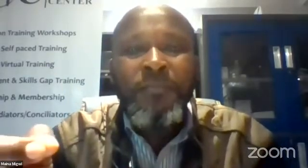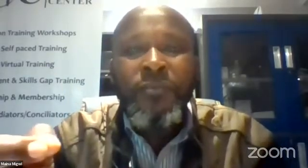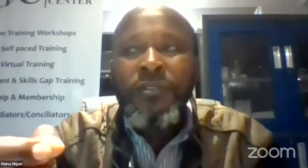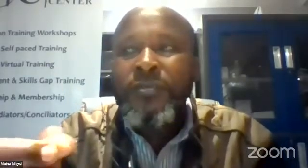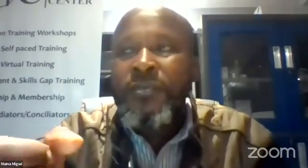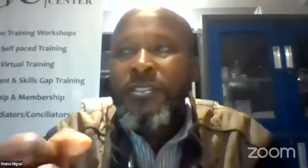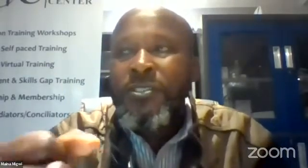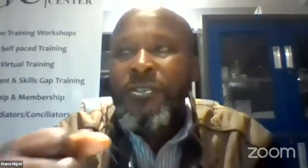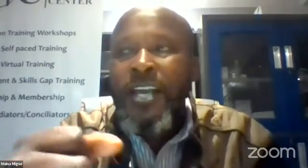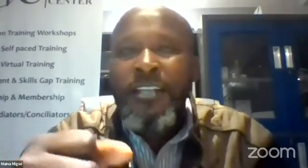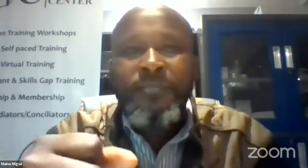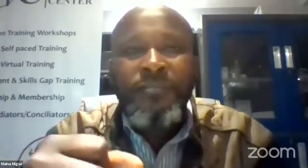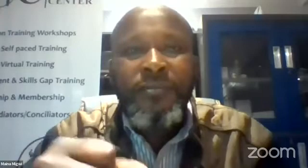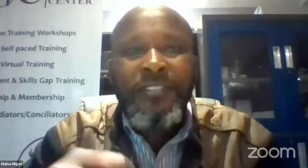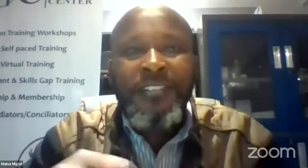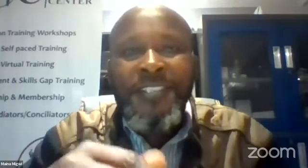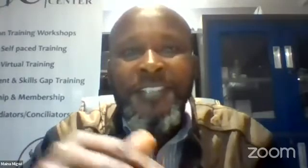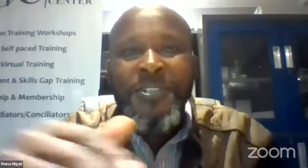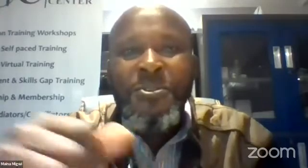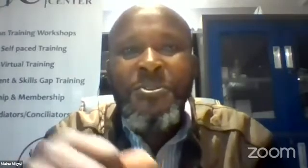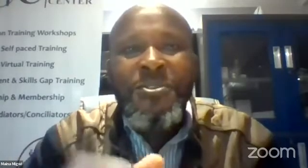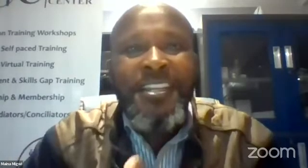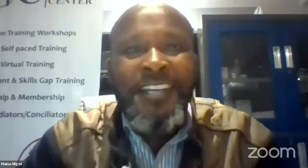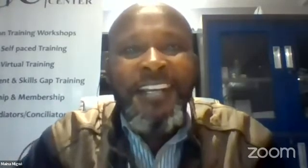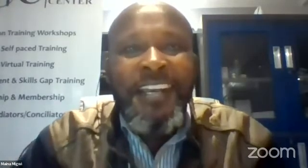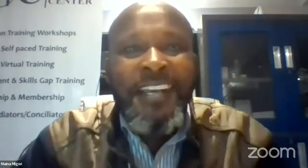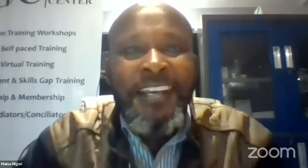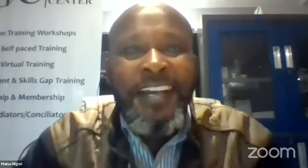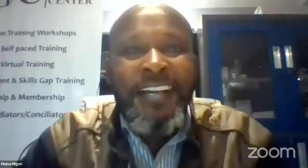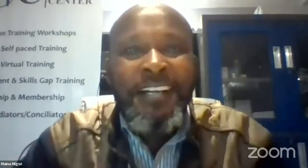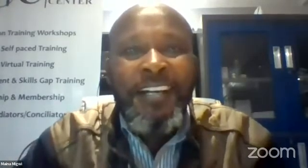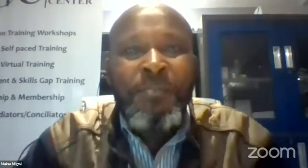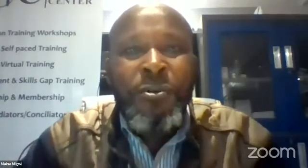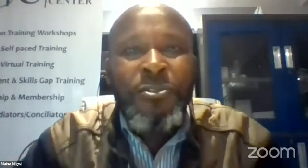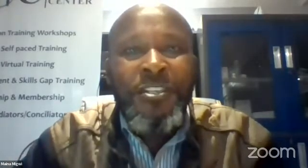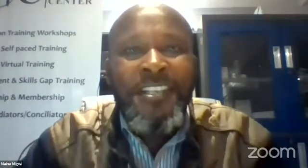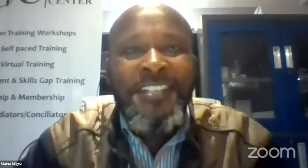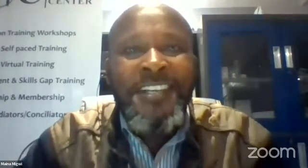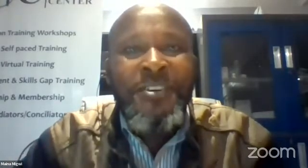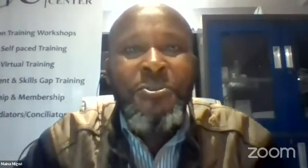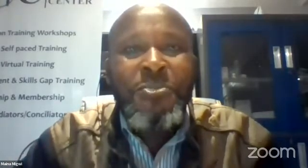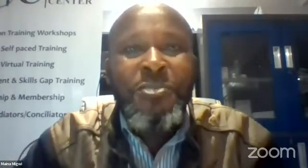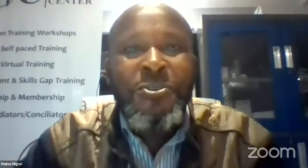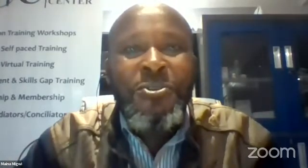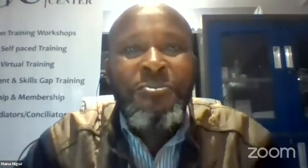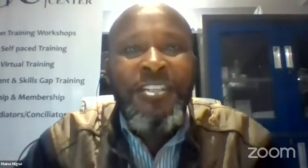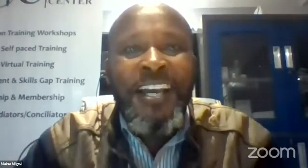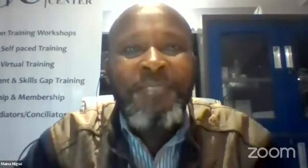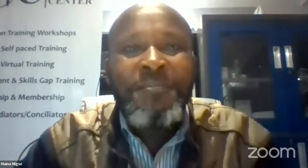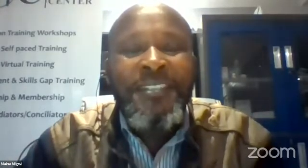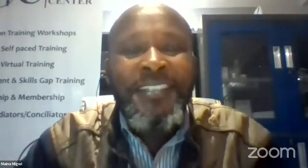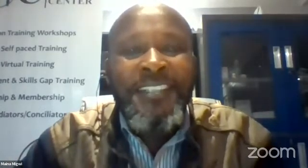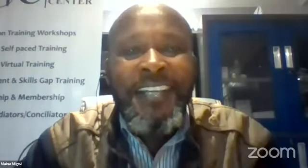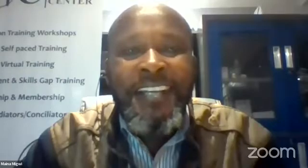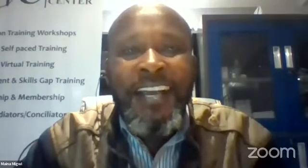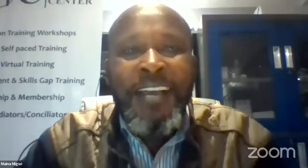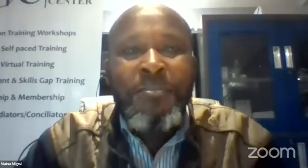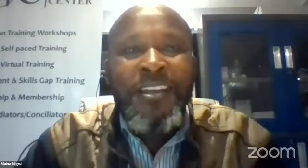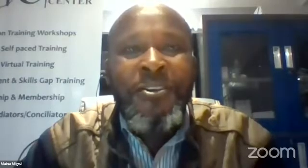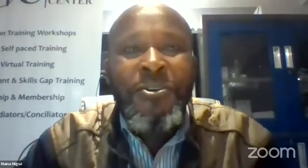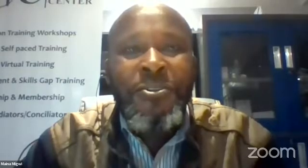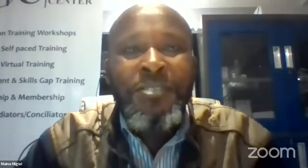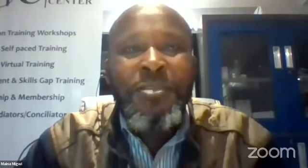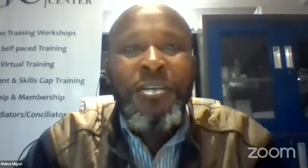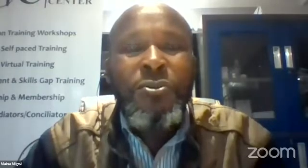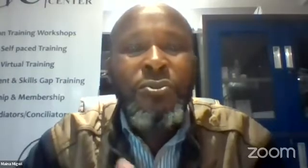working. All right. So those are the ADR processes, and also because of time, then I